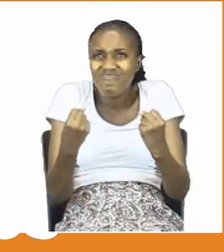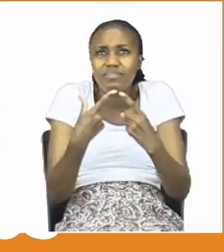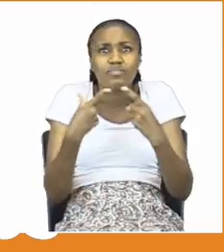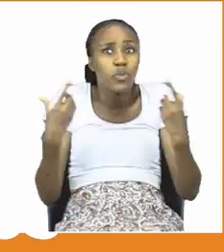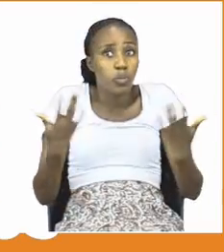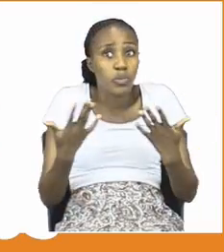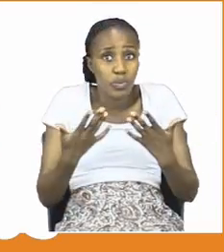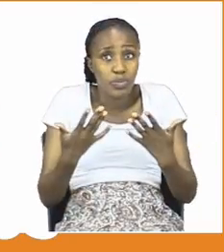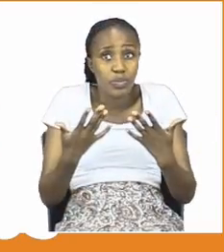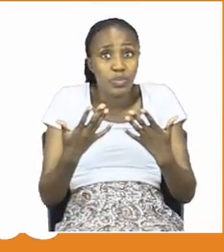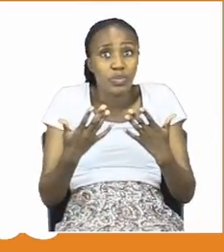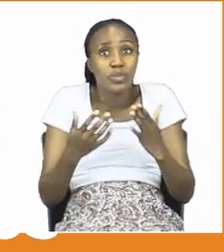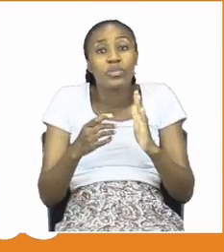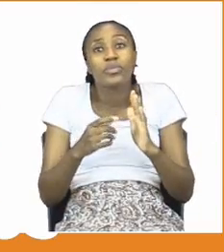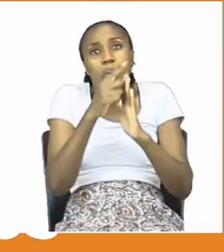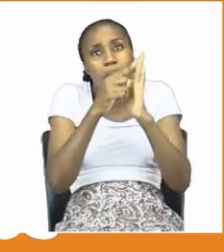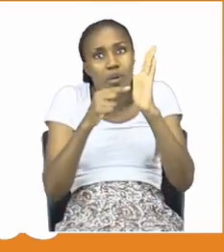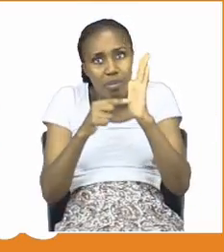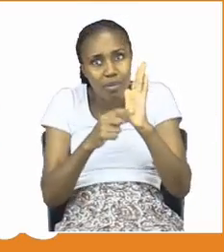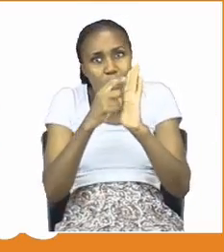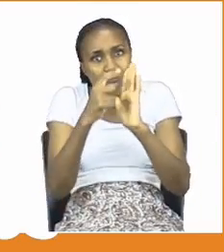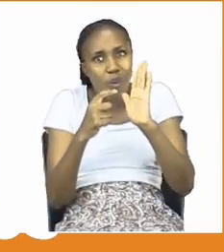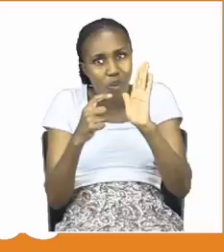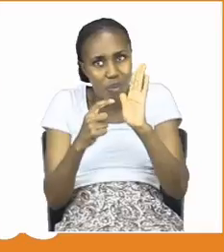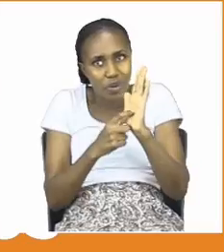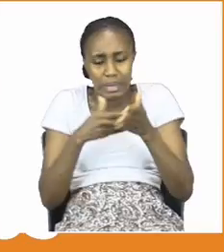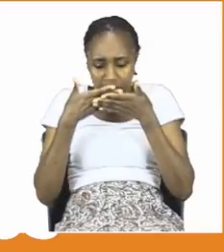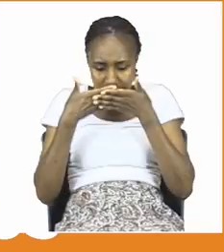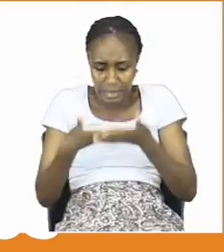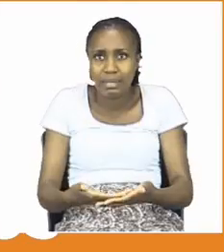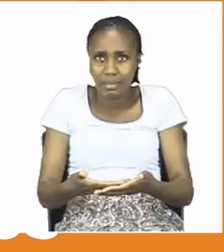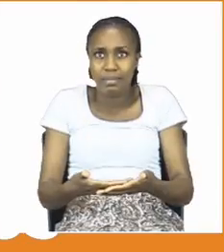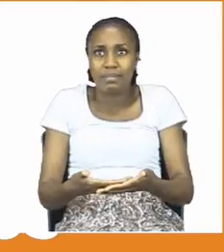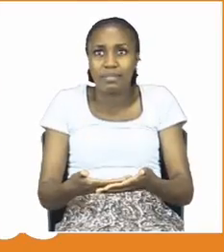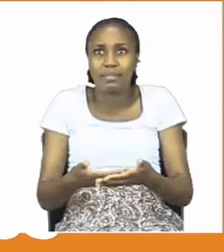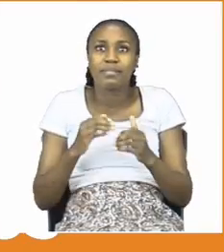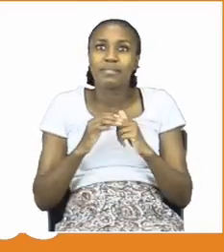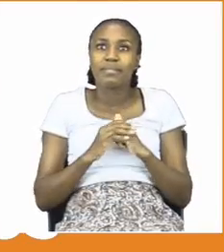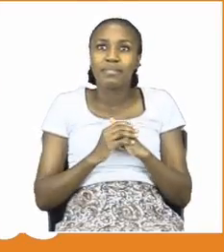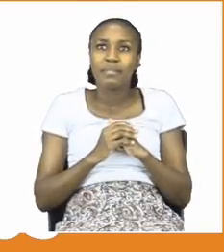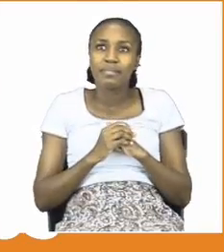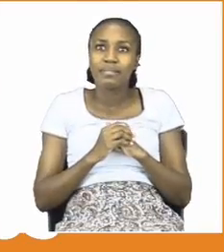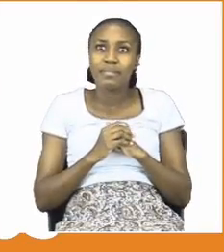energy, statements, questions, and mass.